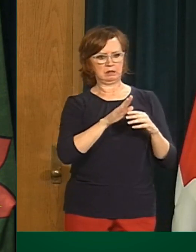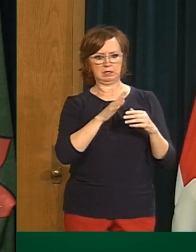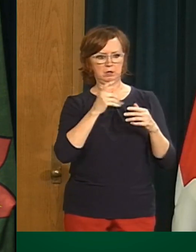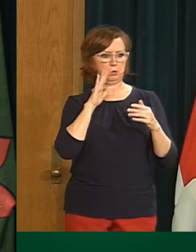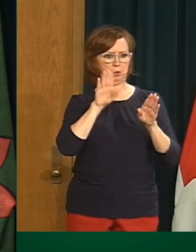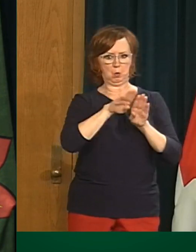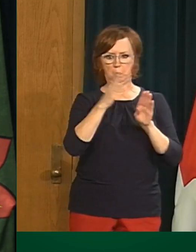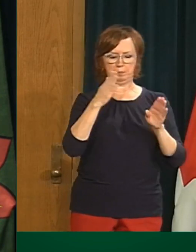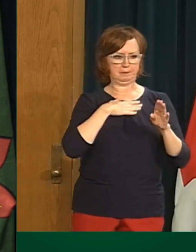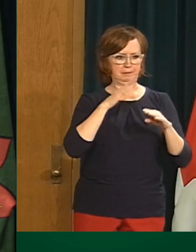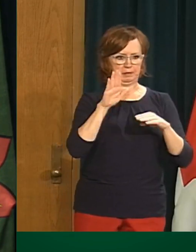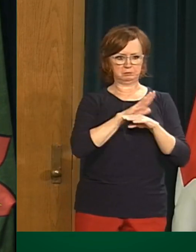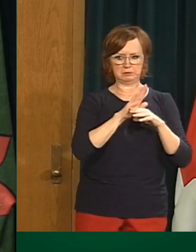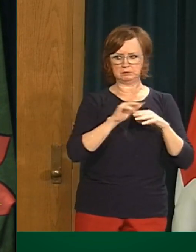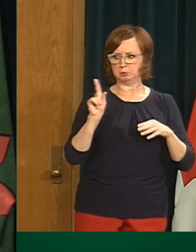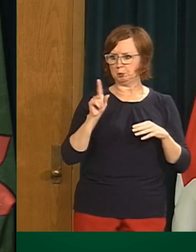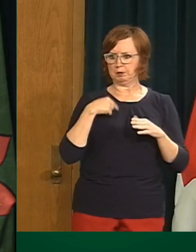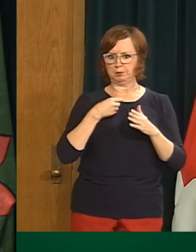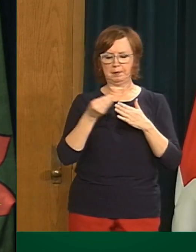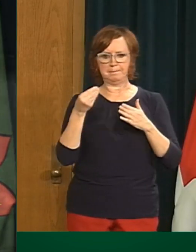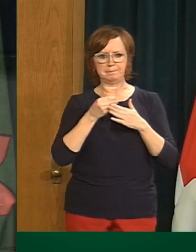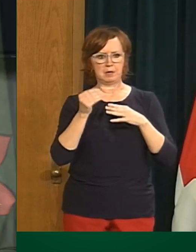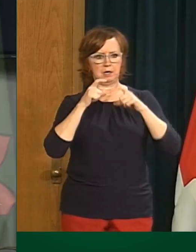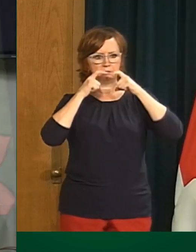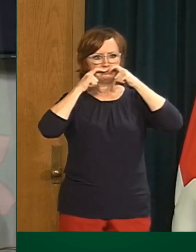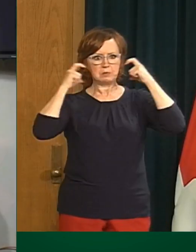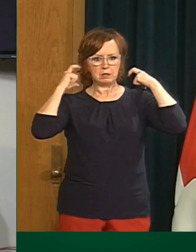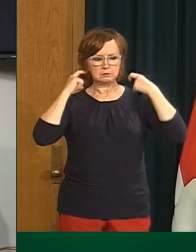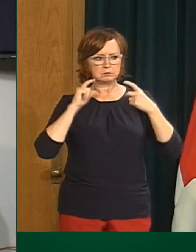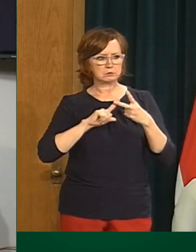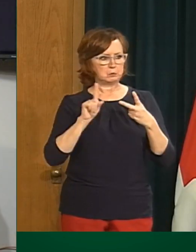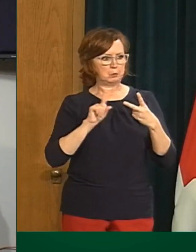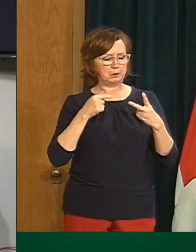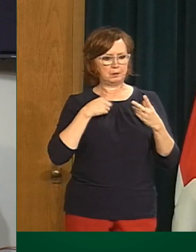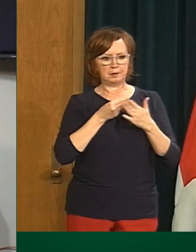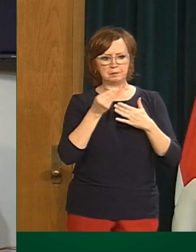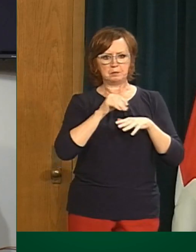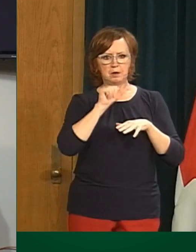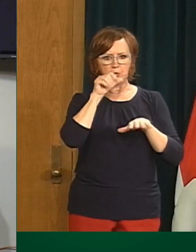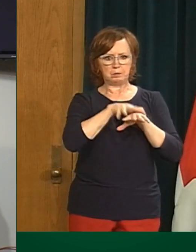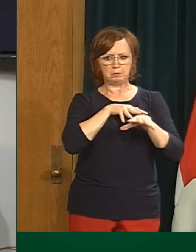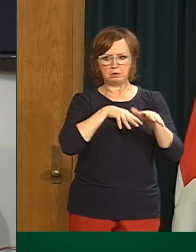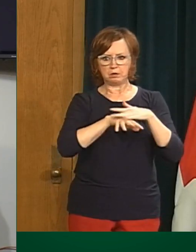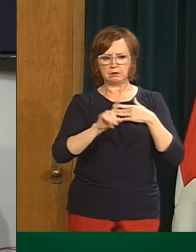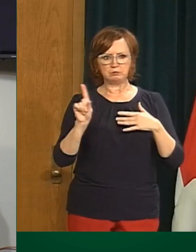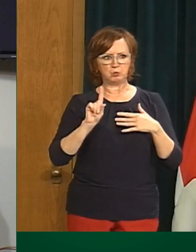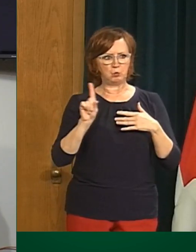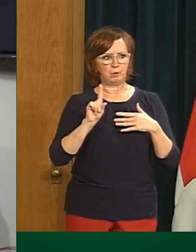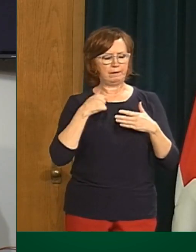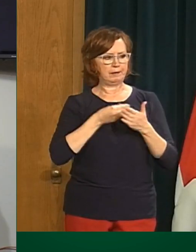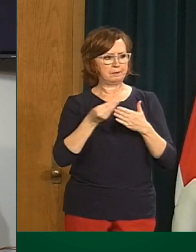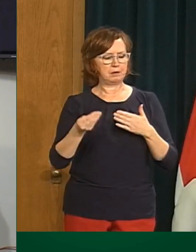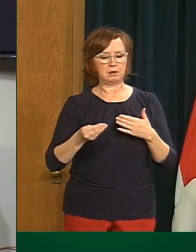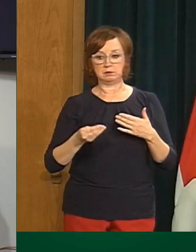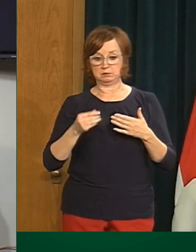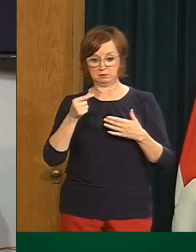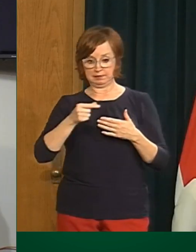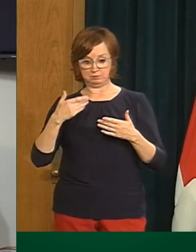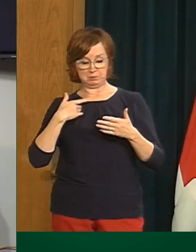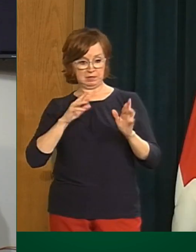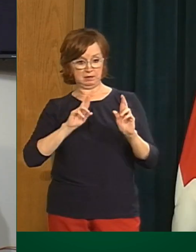operate safely once they can reopen. I'm just wondering if the province has any plans on sourcing PPE for